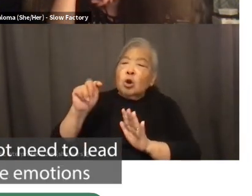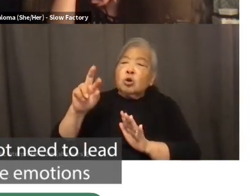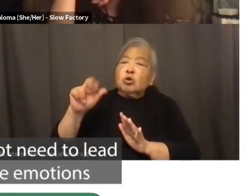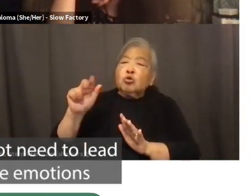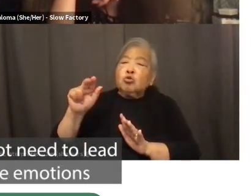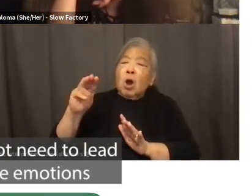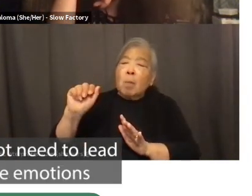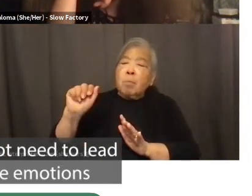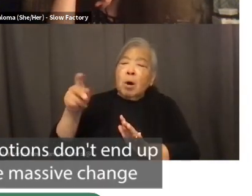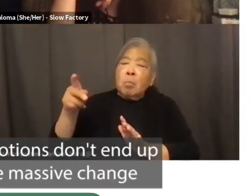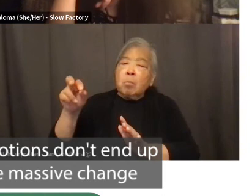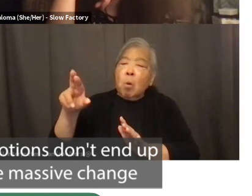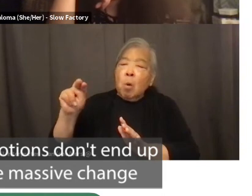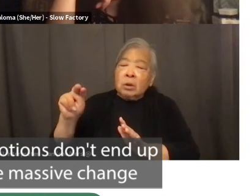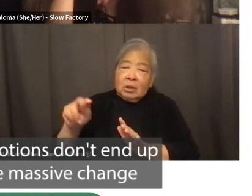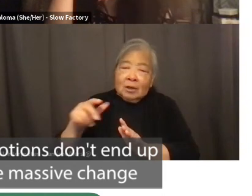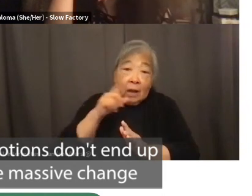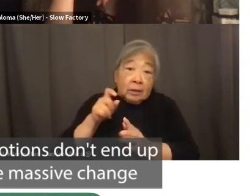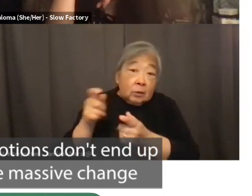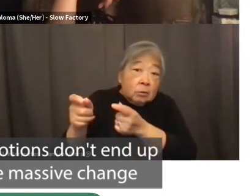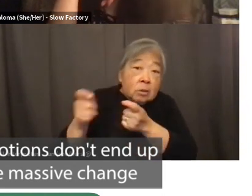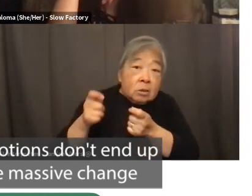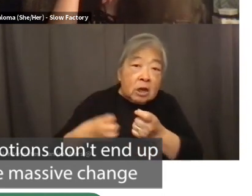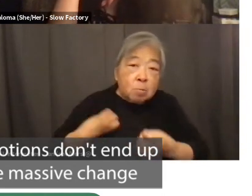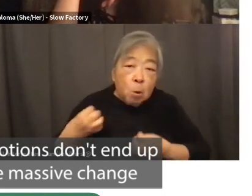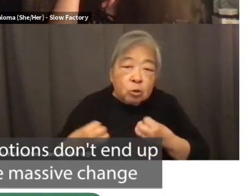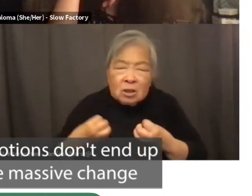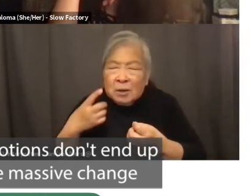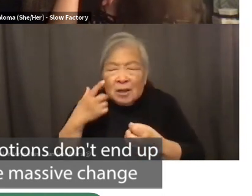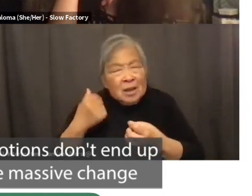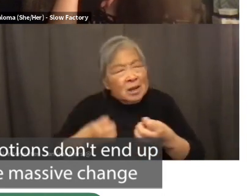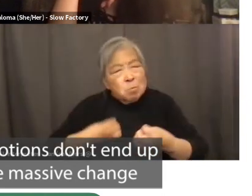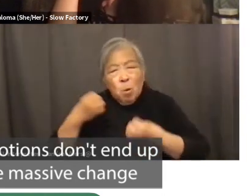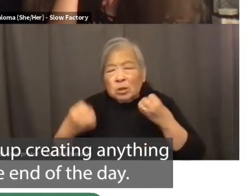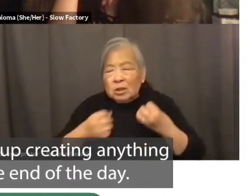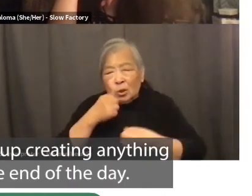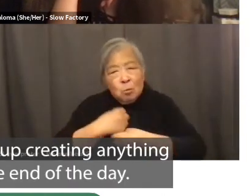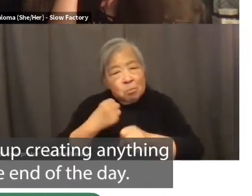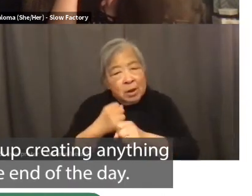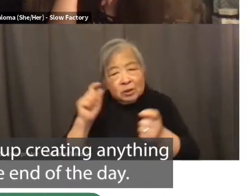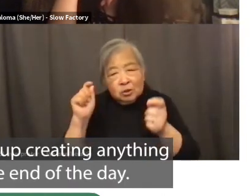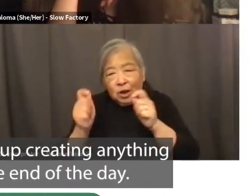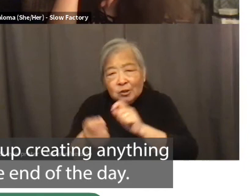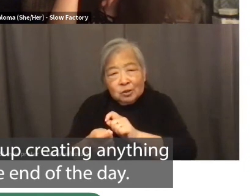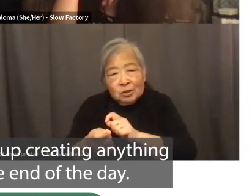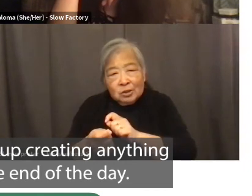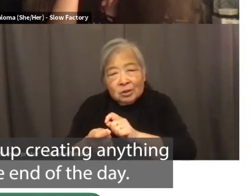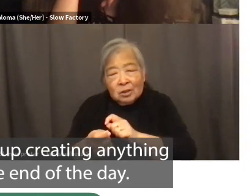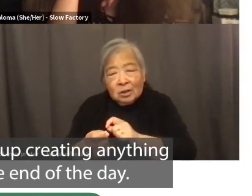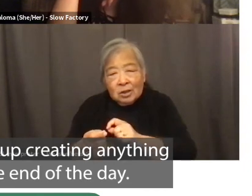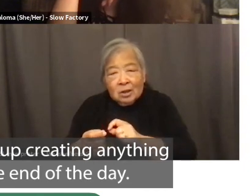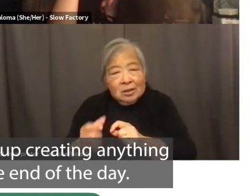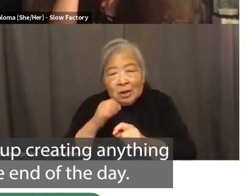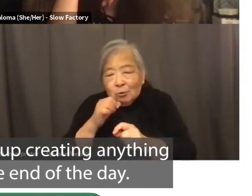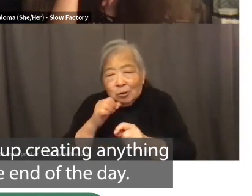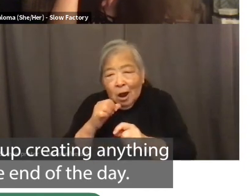to lead with these emotions, because these emotions don't make massive change. They don't end up creating